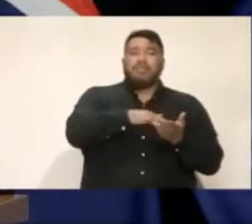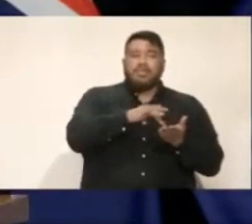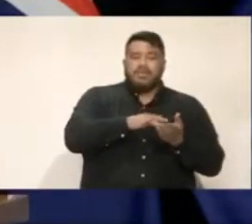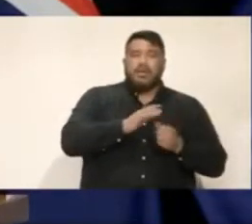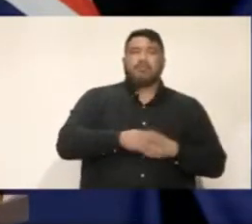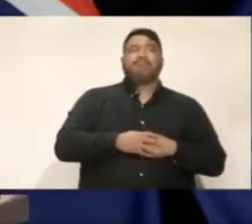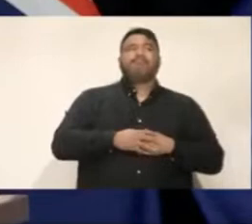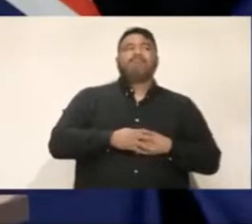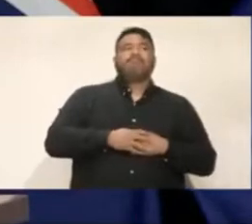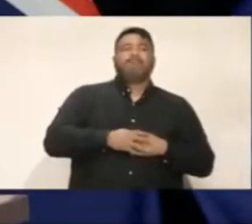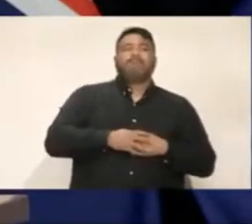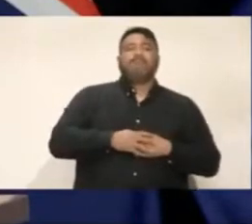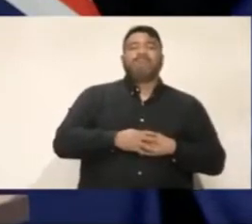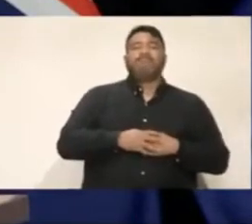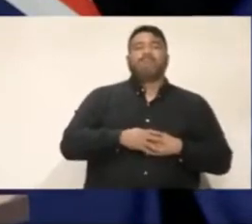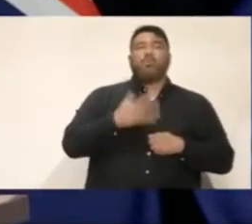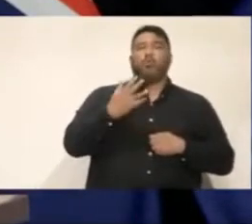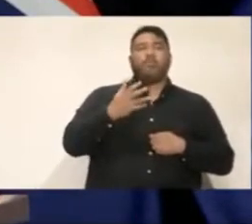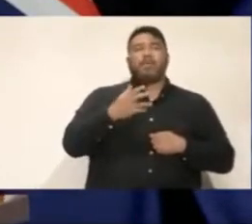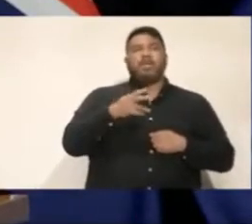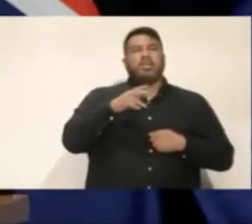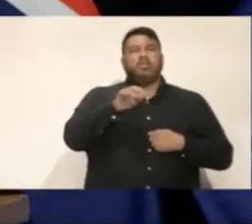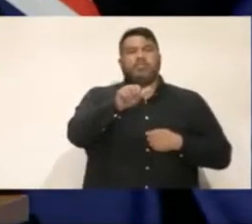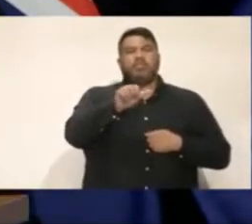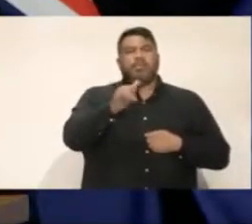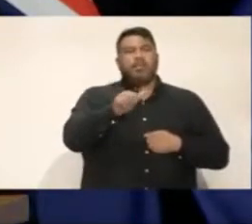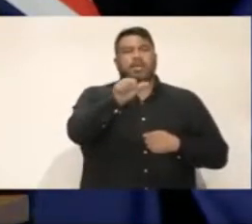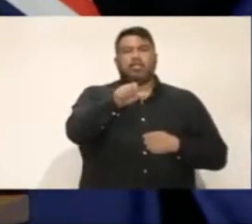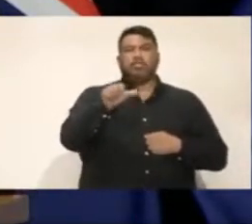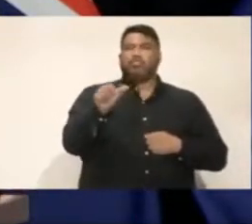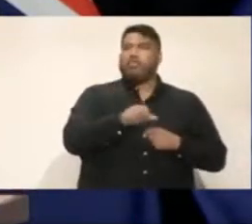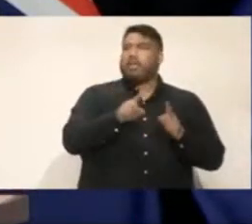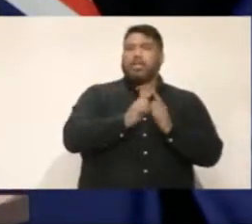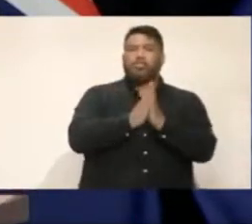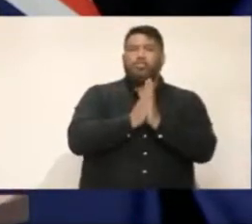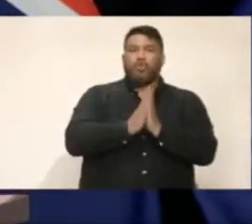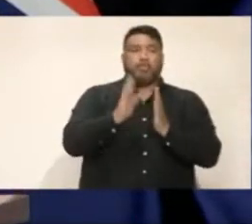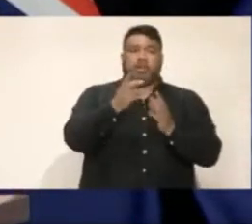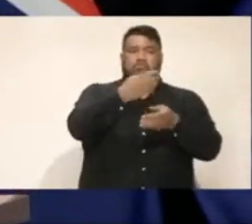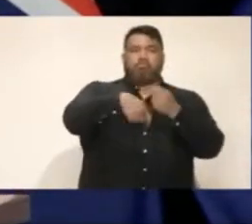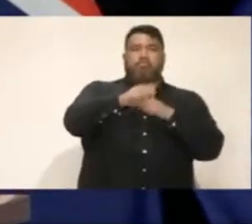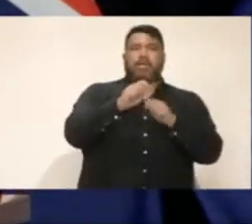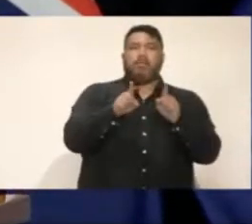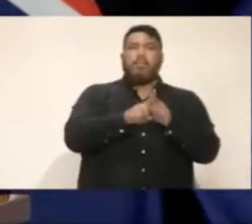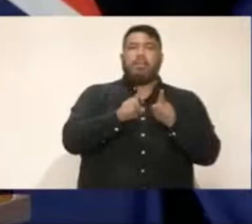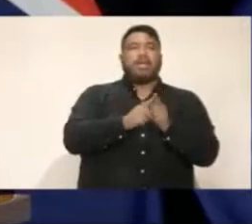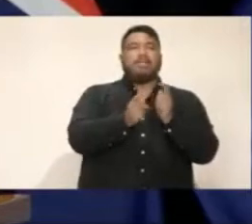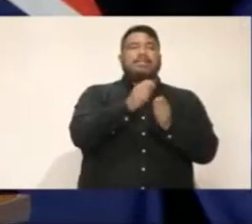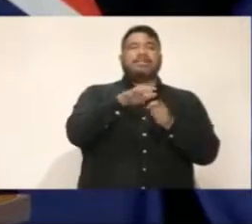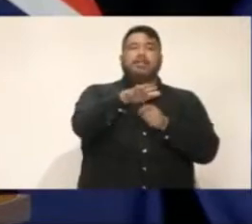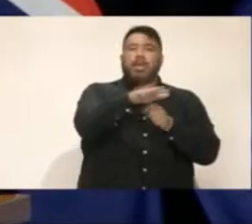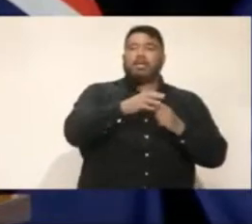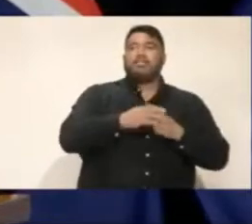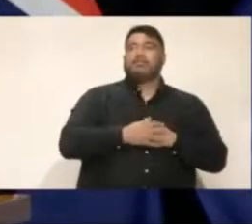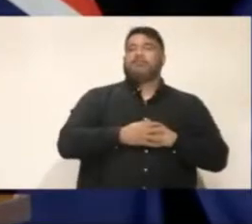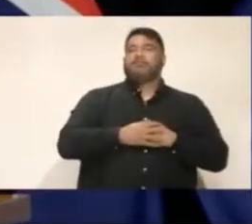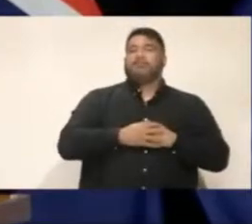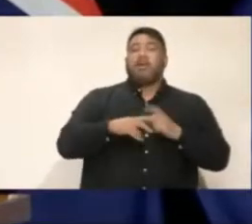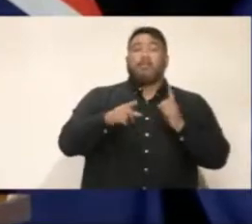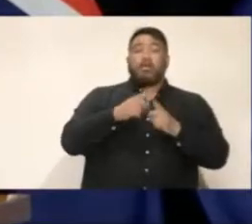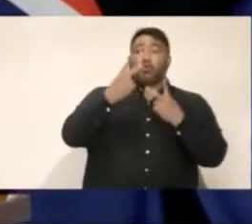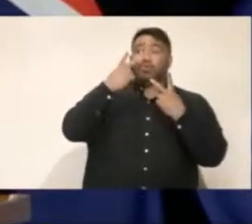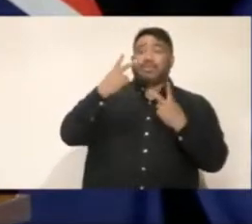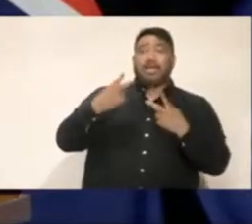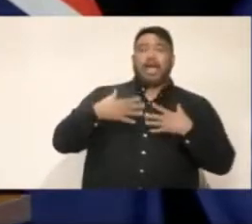at places where there might otherwise usually have been religious worship. And you will see health staff